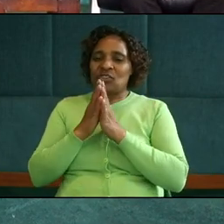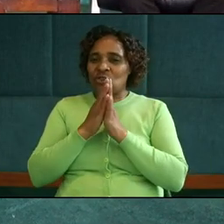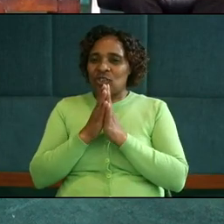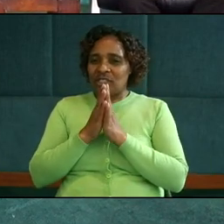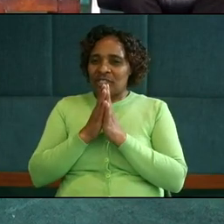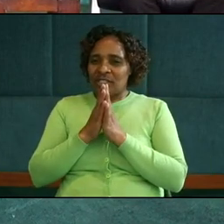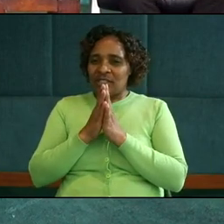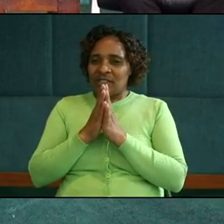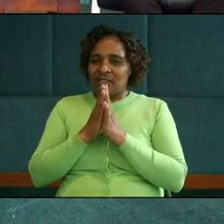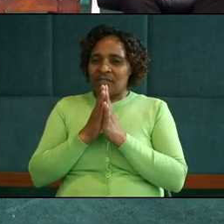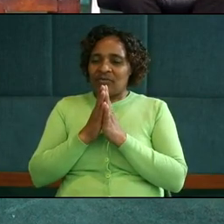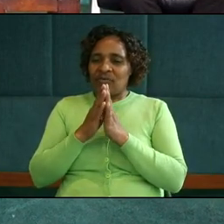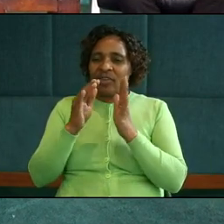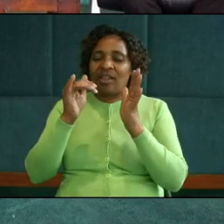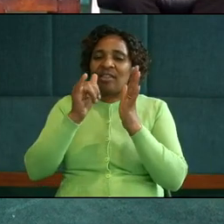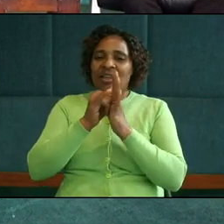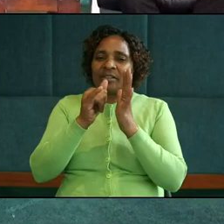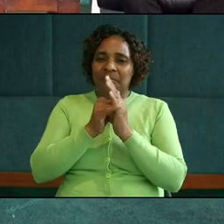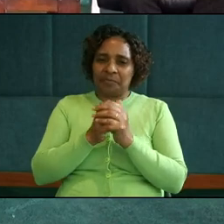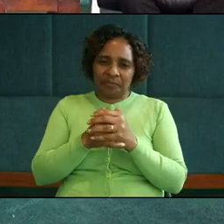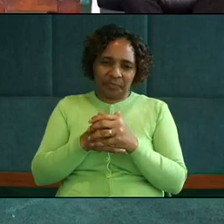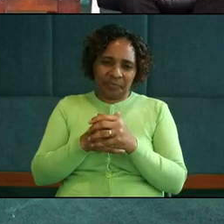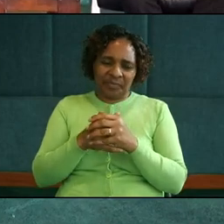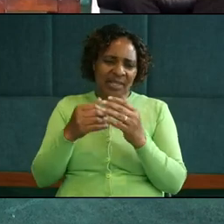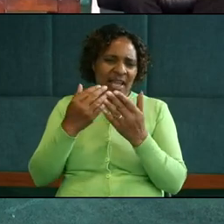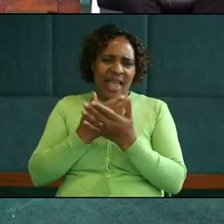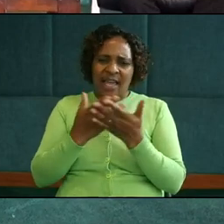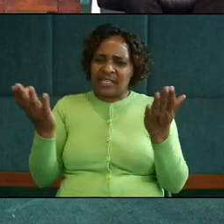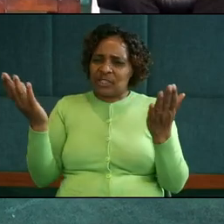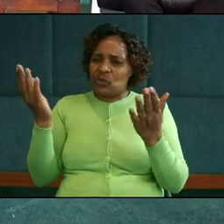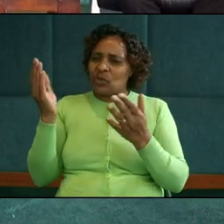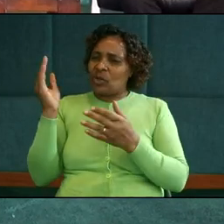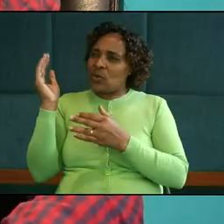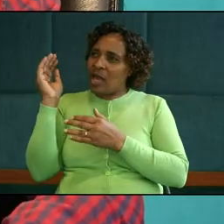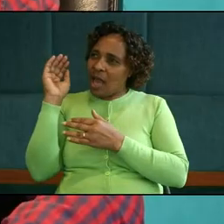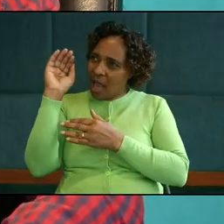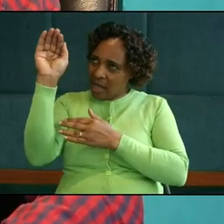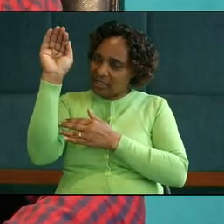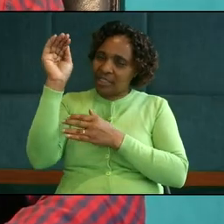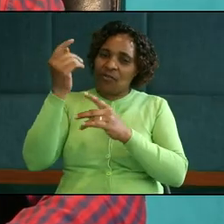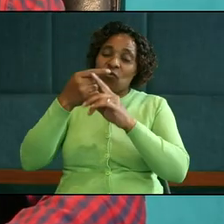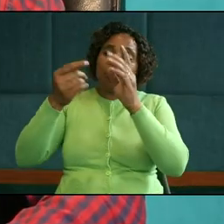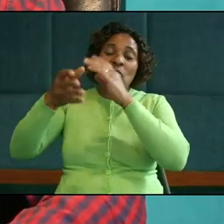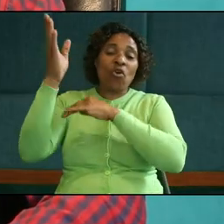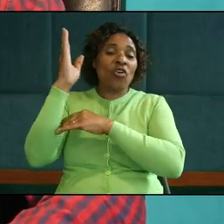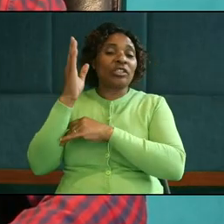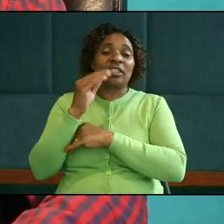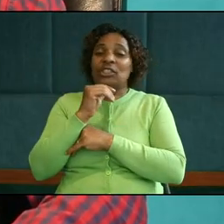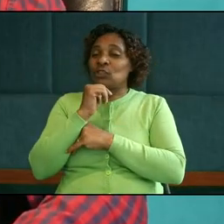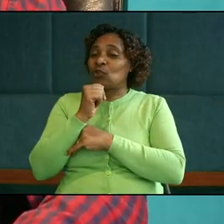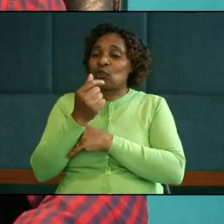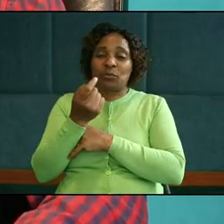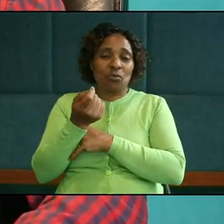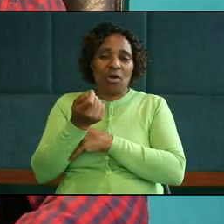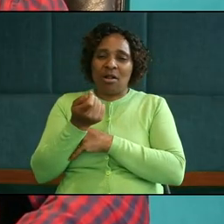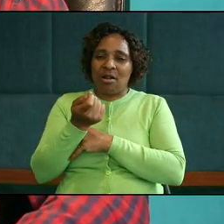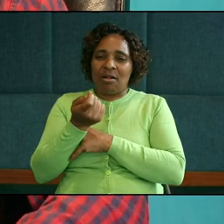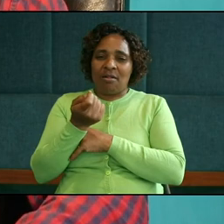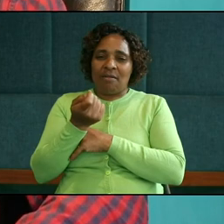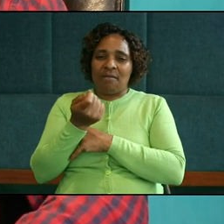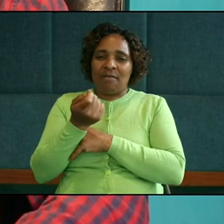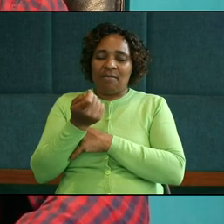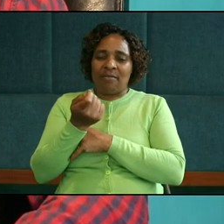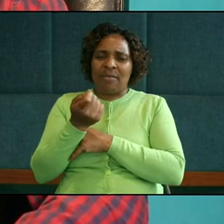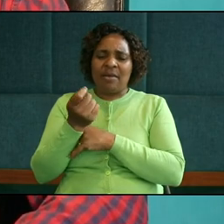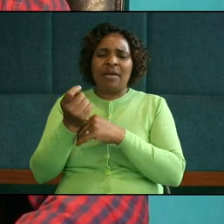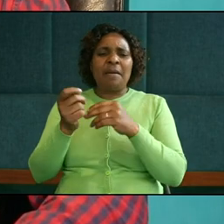This story shows that anything we ask from God is not too small or